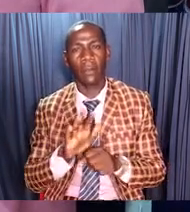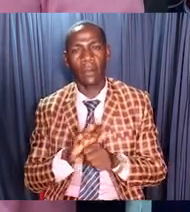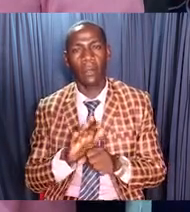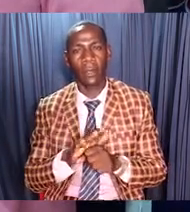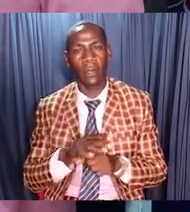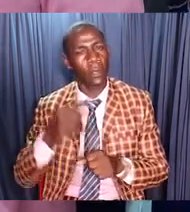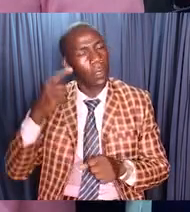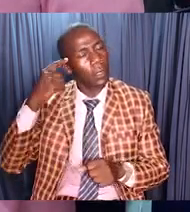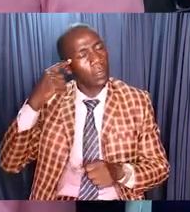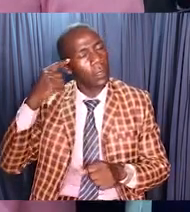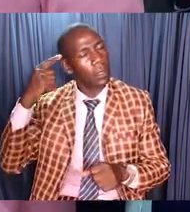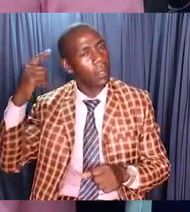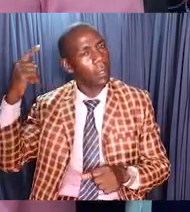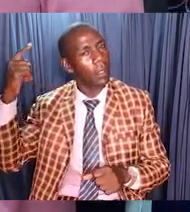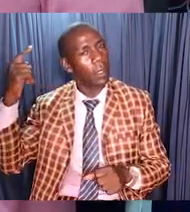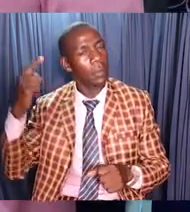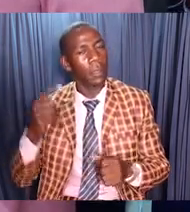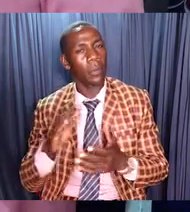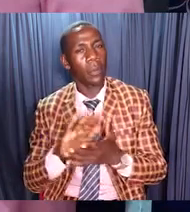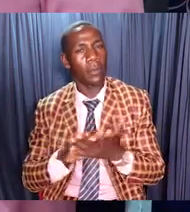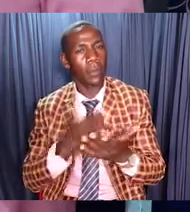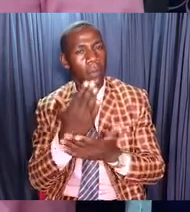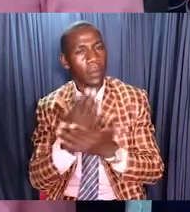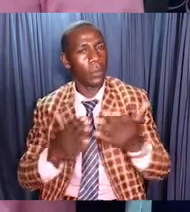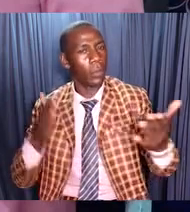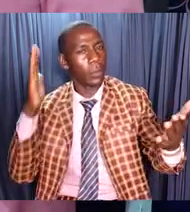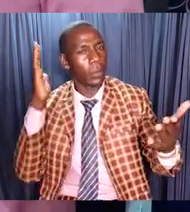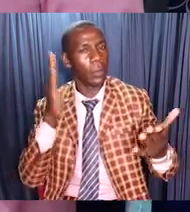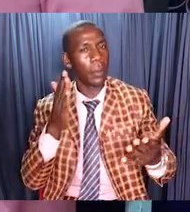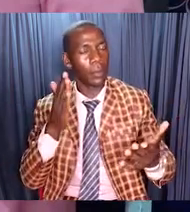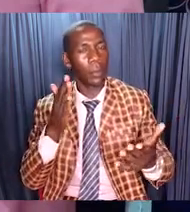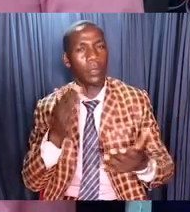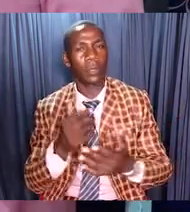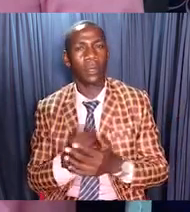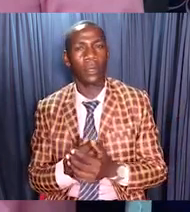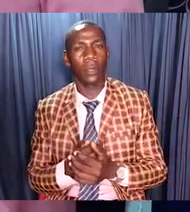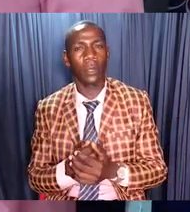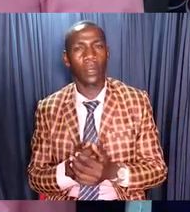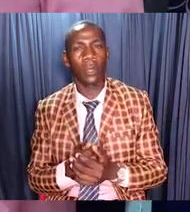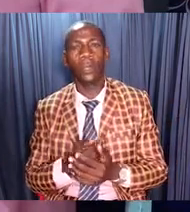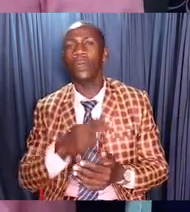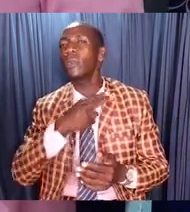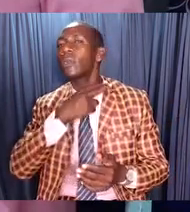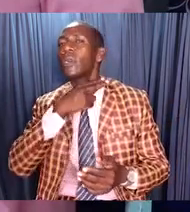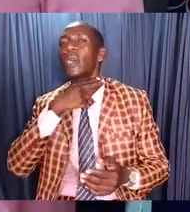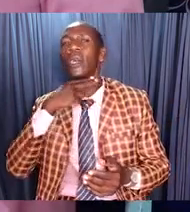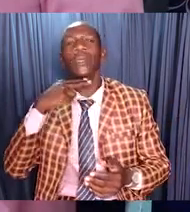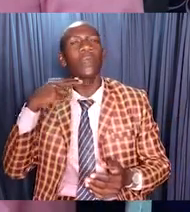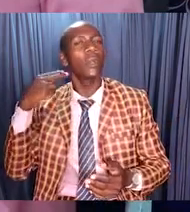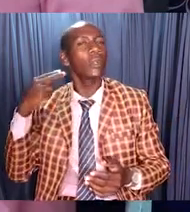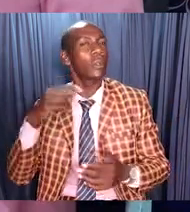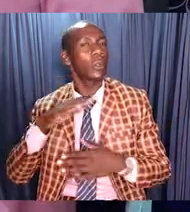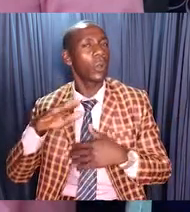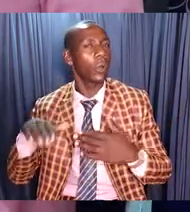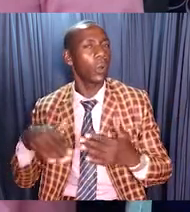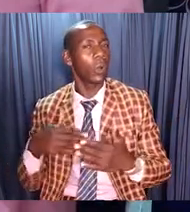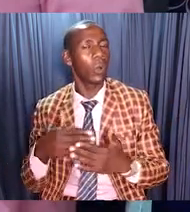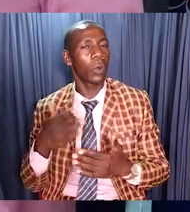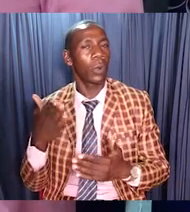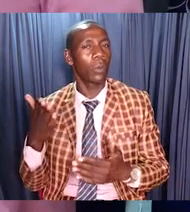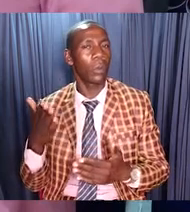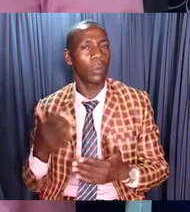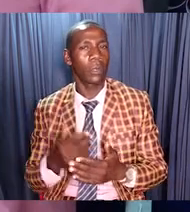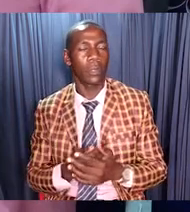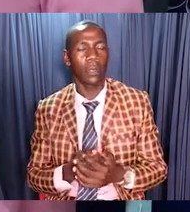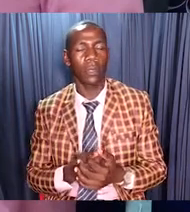battles. Wanawaza hata ningeshika mapanga hao ya Yahudi hao. Would we have the sword for the Jews? We would have beheaded